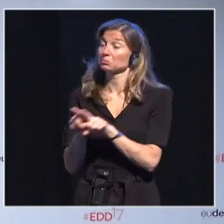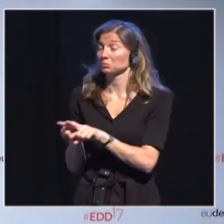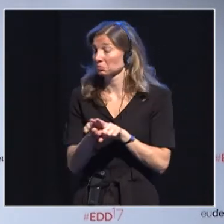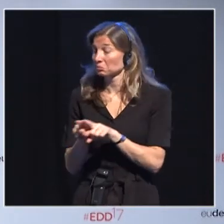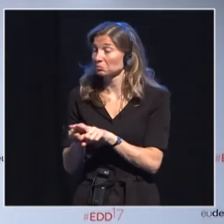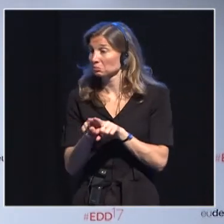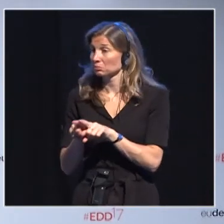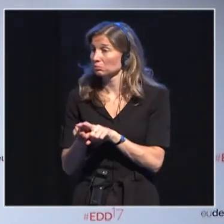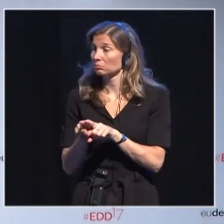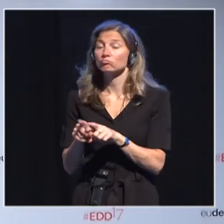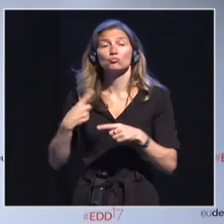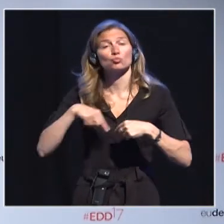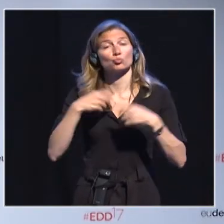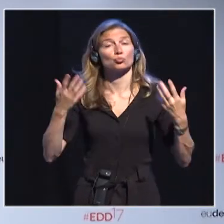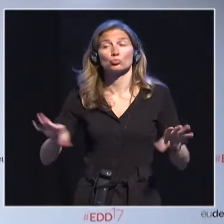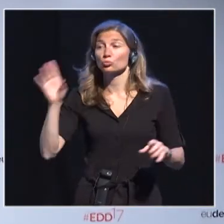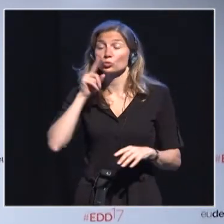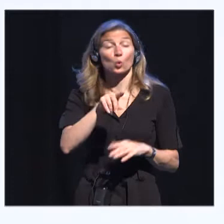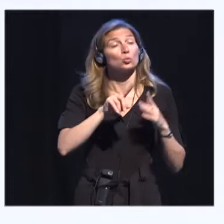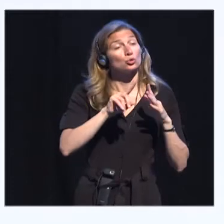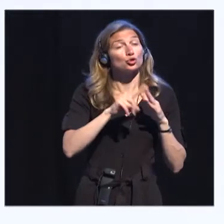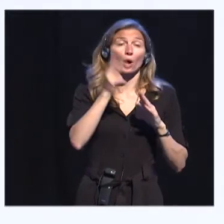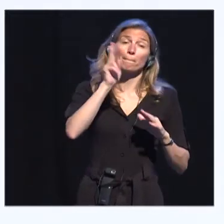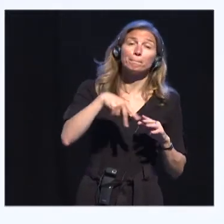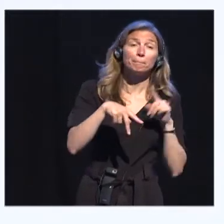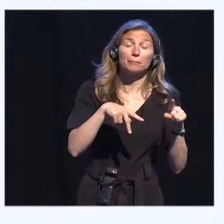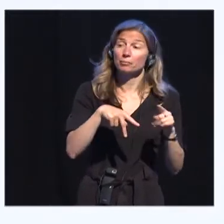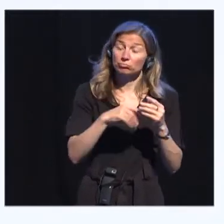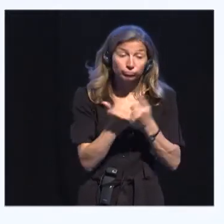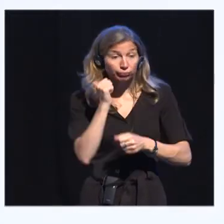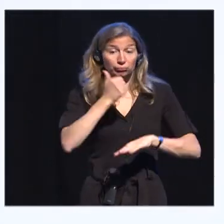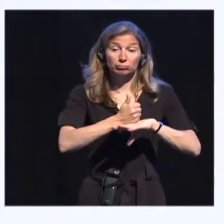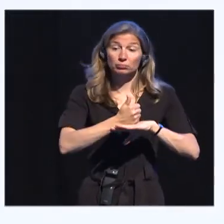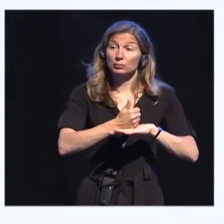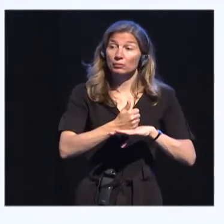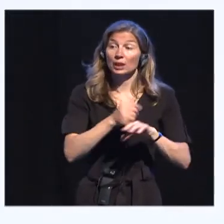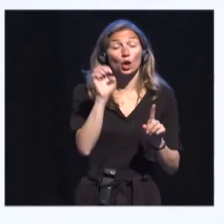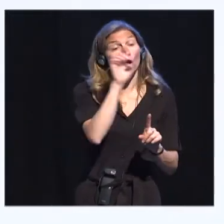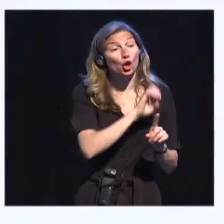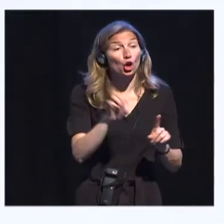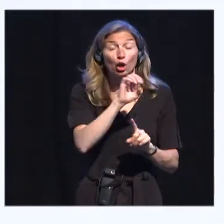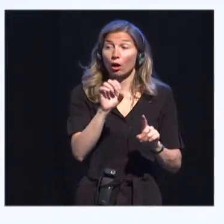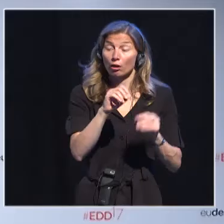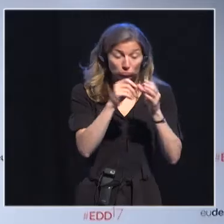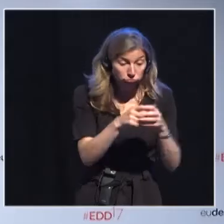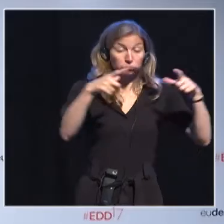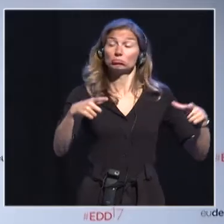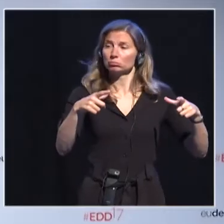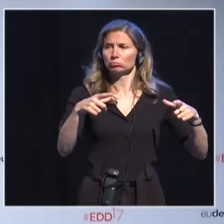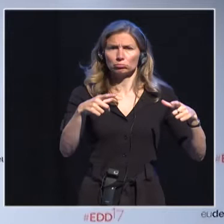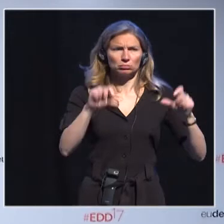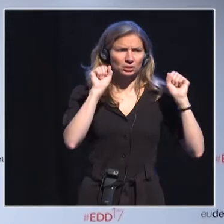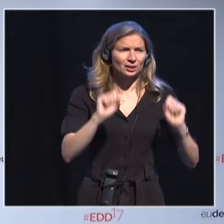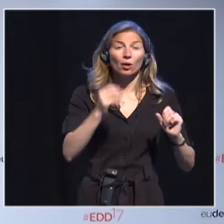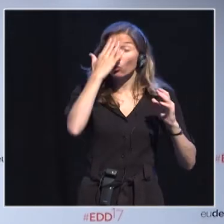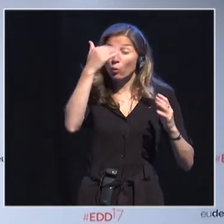that for startups, it's pretty difficult to scale up here in Europe because this market is